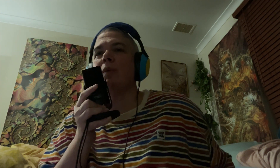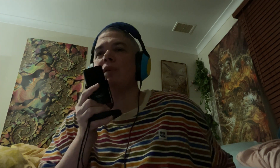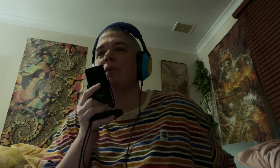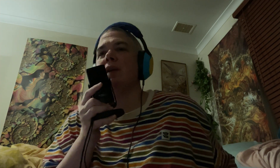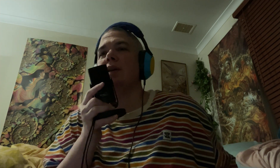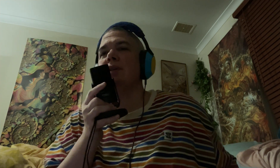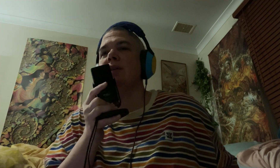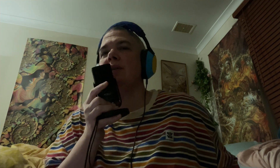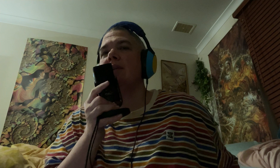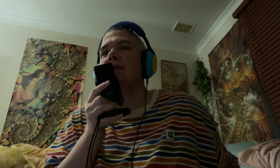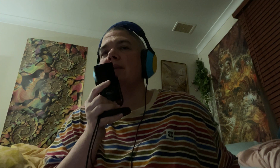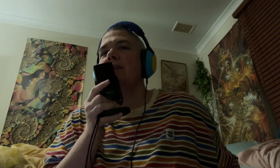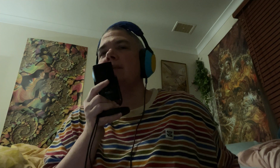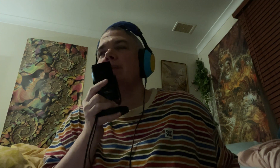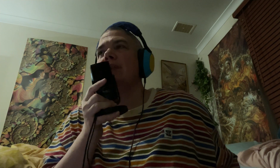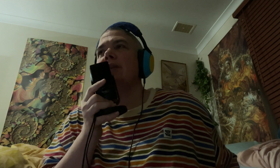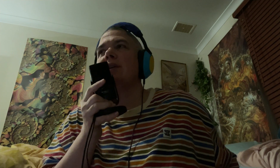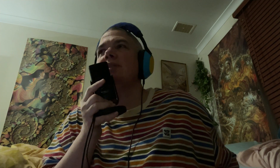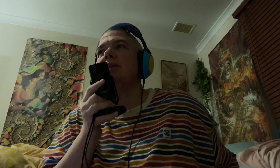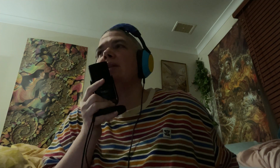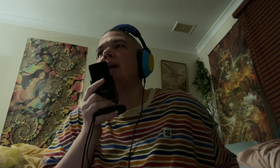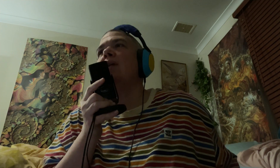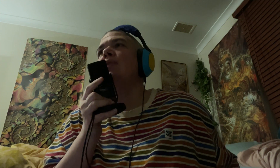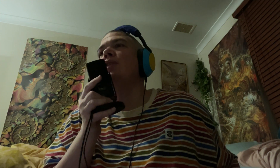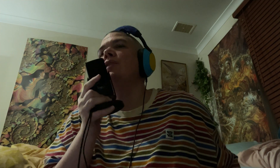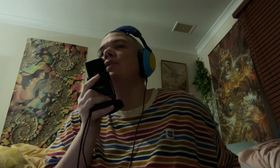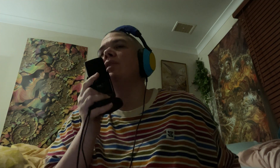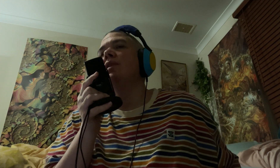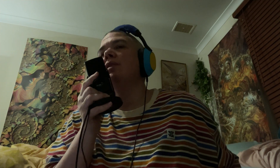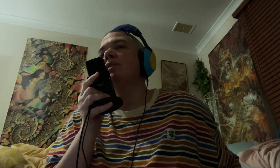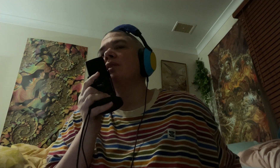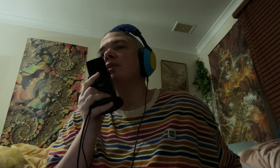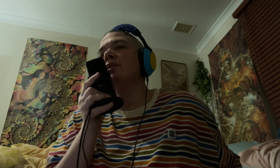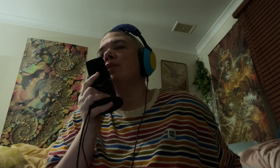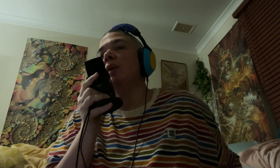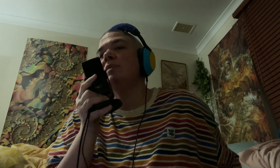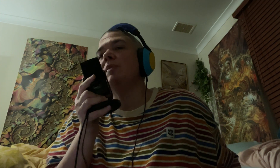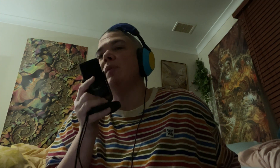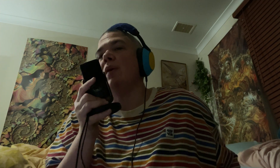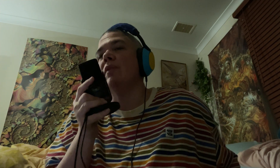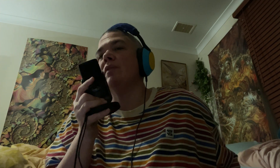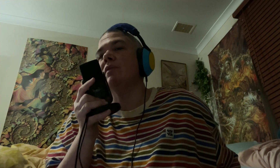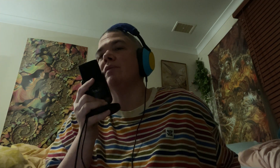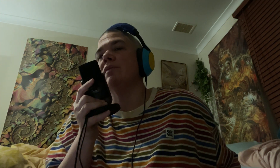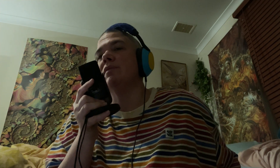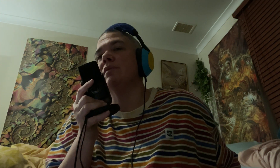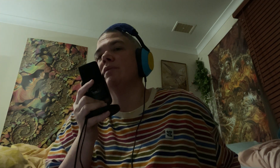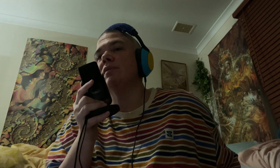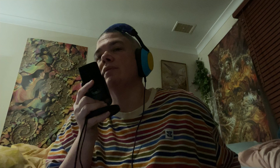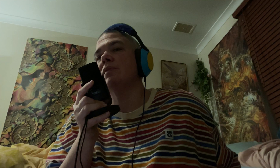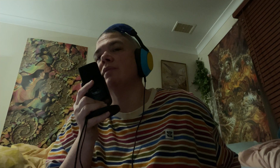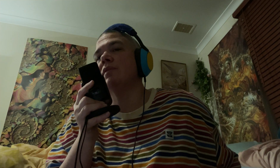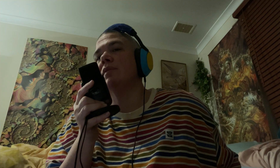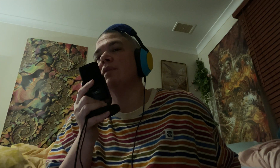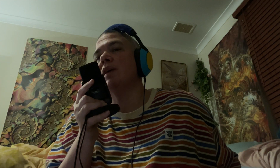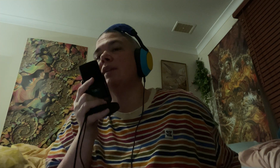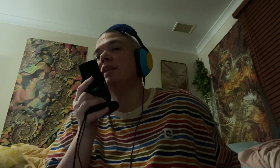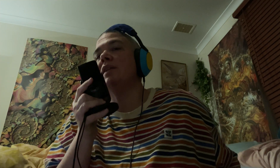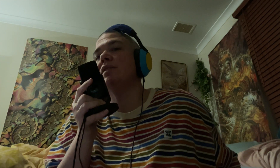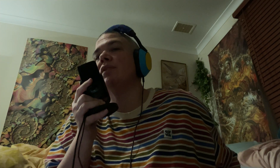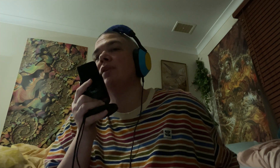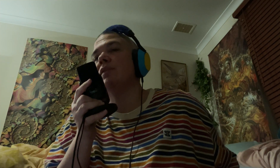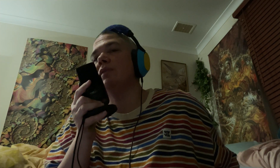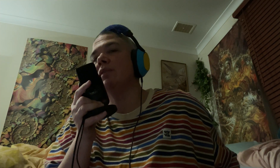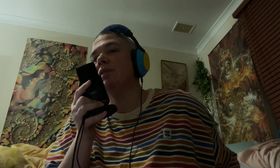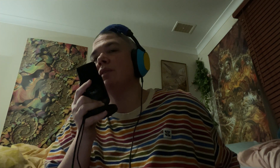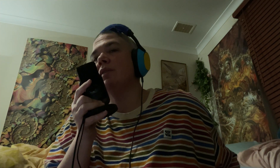about what we're doing. That doesn't allow for them to be wrong and